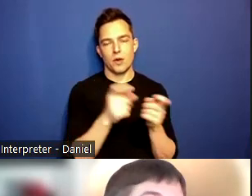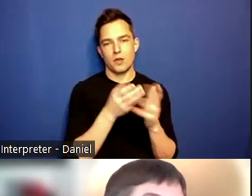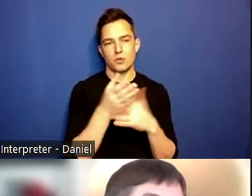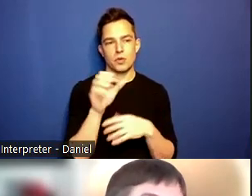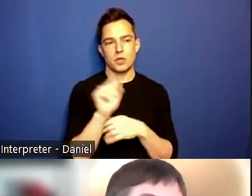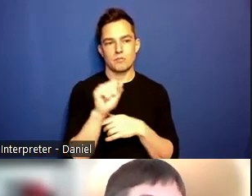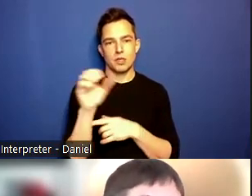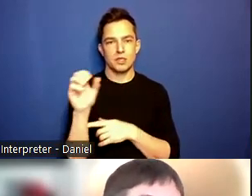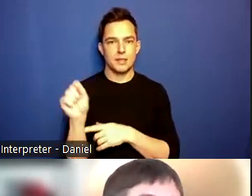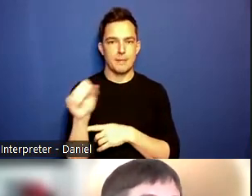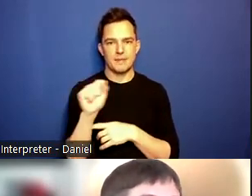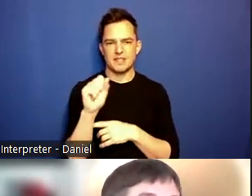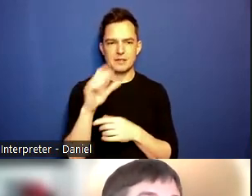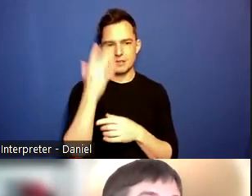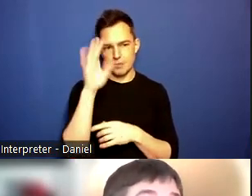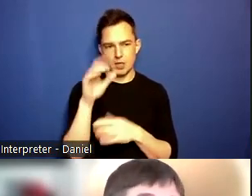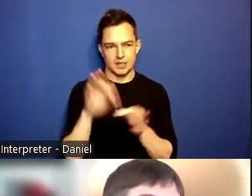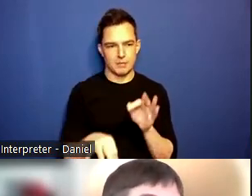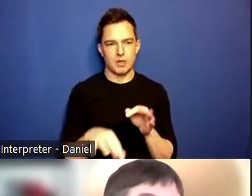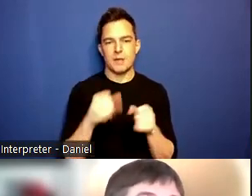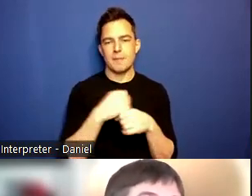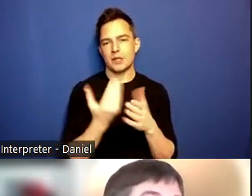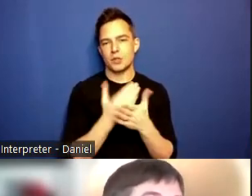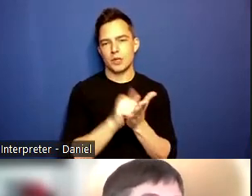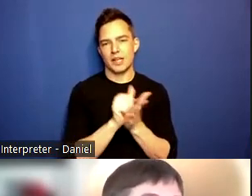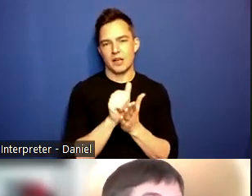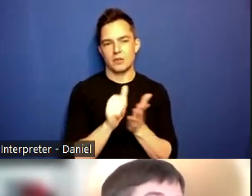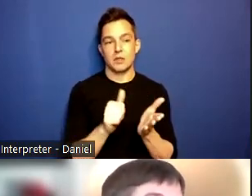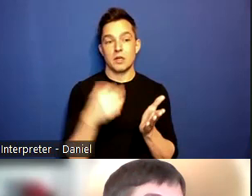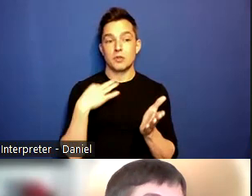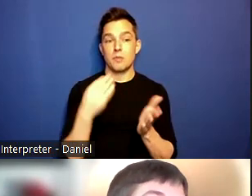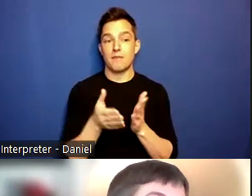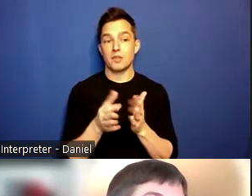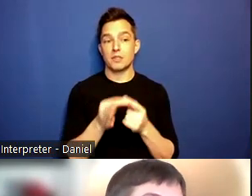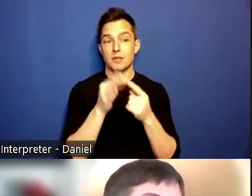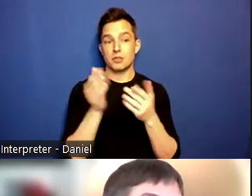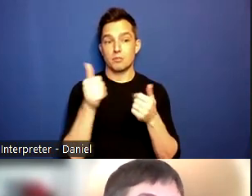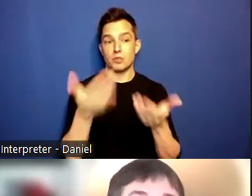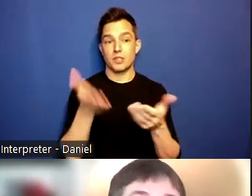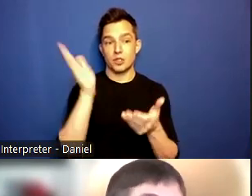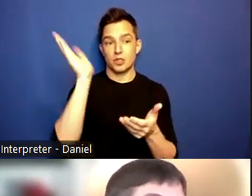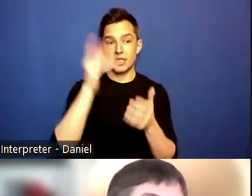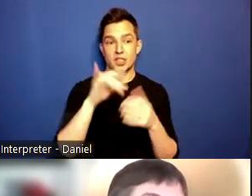you'll need to make a new account. To apply for Special Presenter Initiatives, first visit